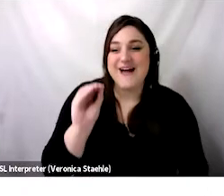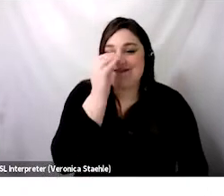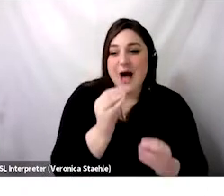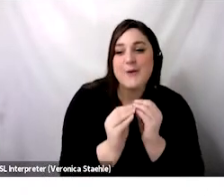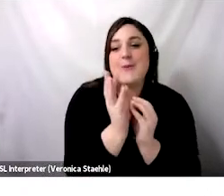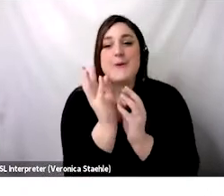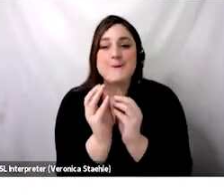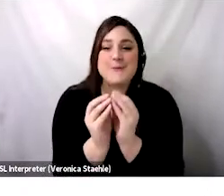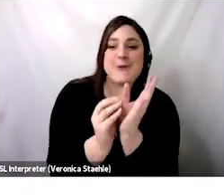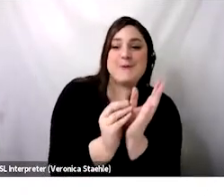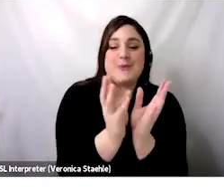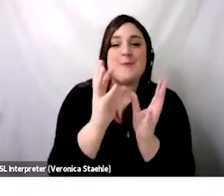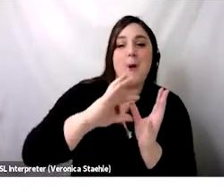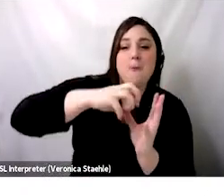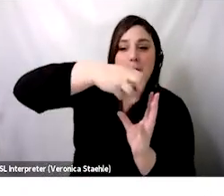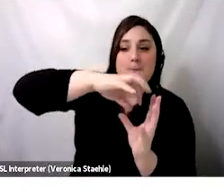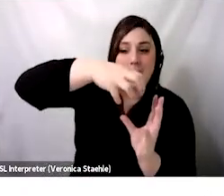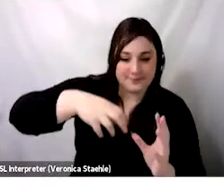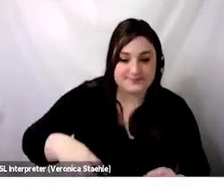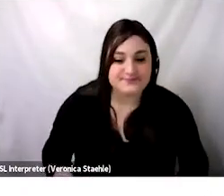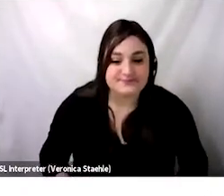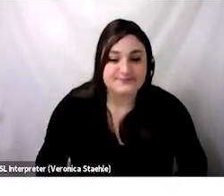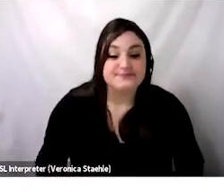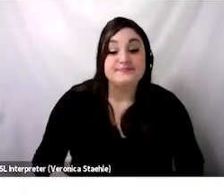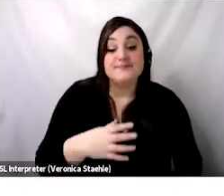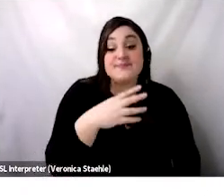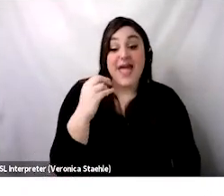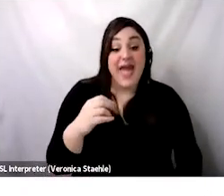potassium is for stem and root development.